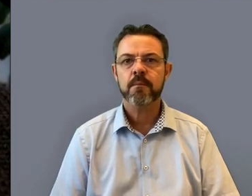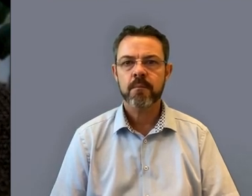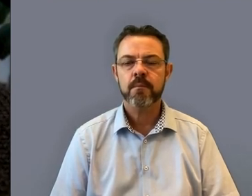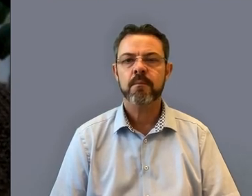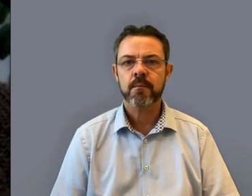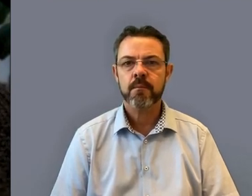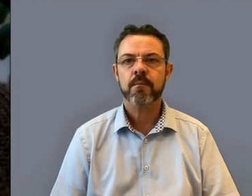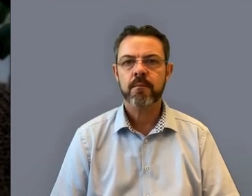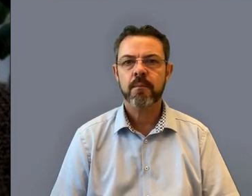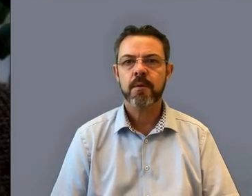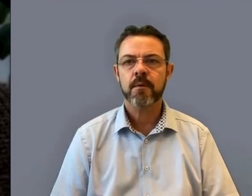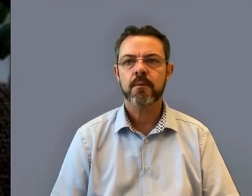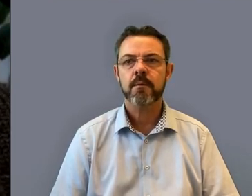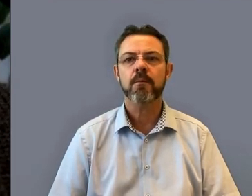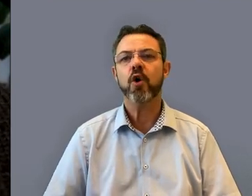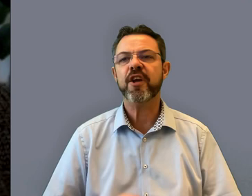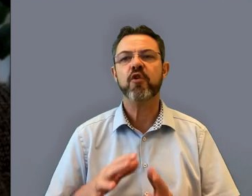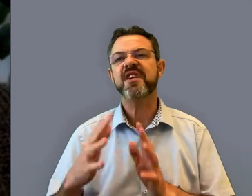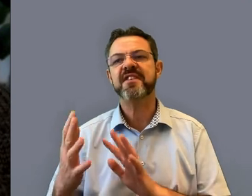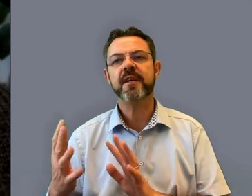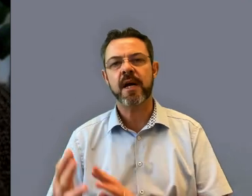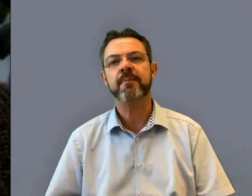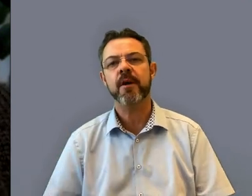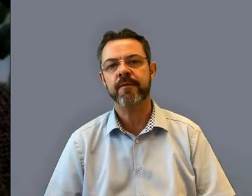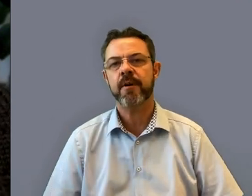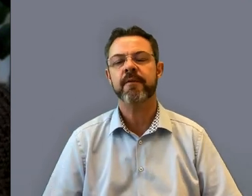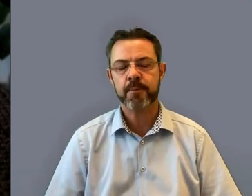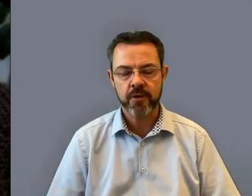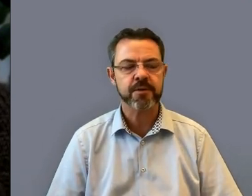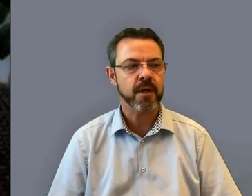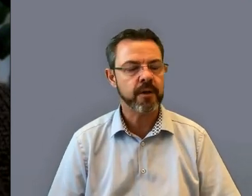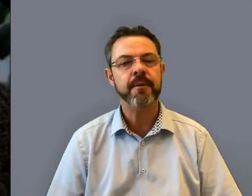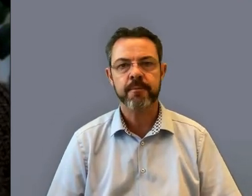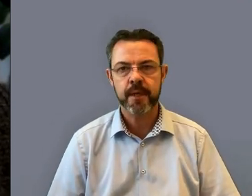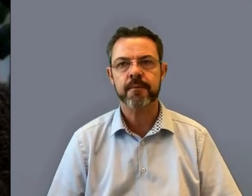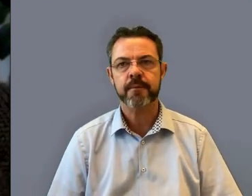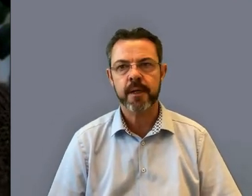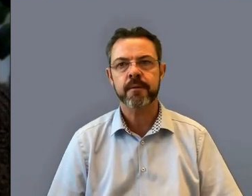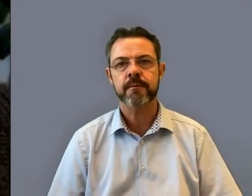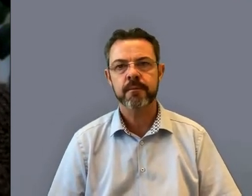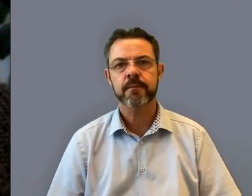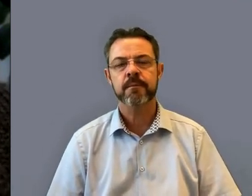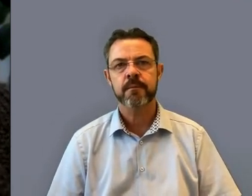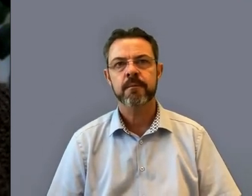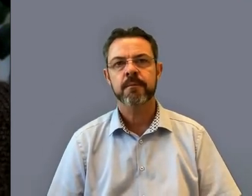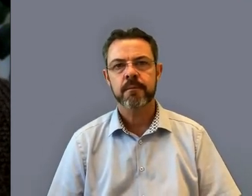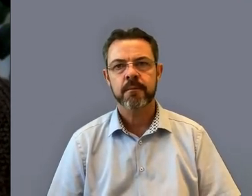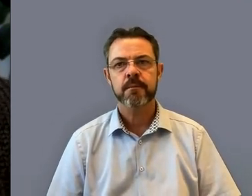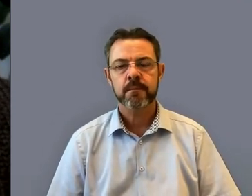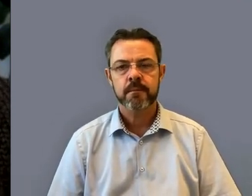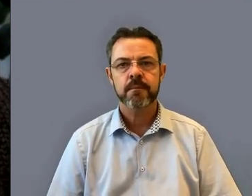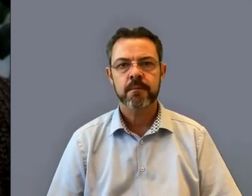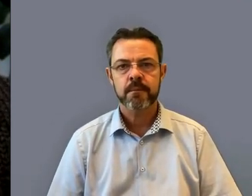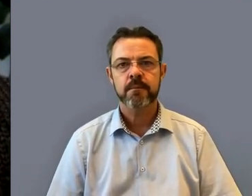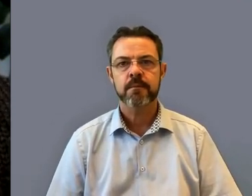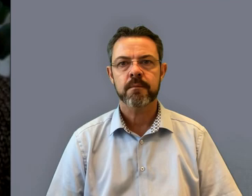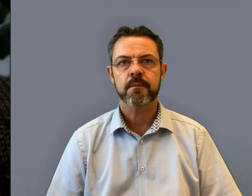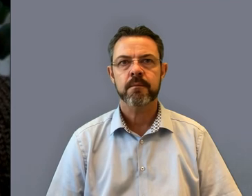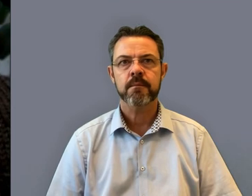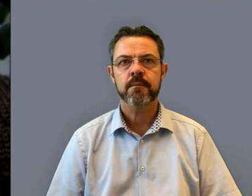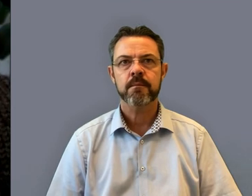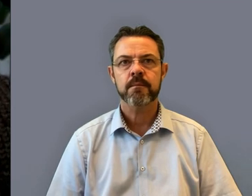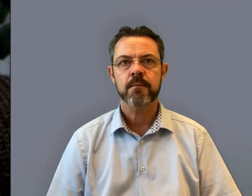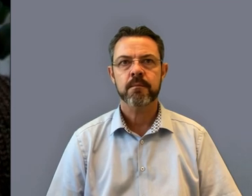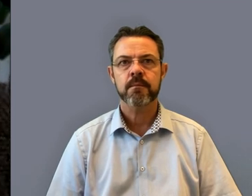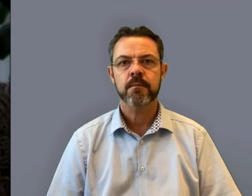constraints or more heuristic type of approach. Okay. Yeah, and it's often because they're better able